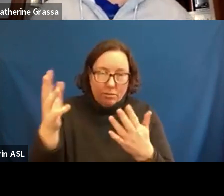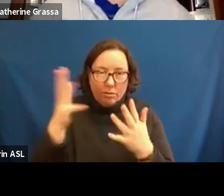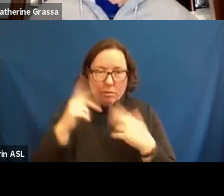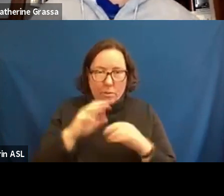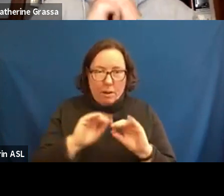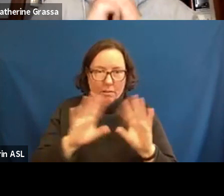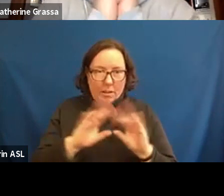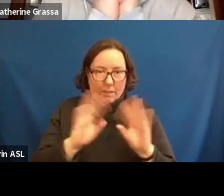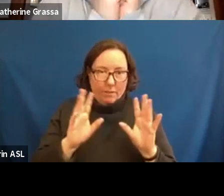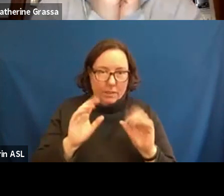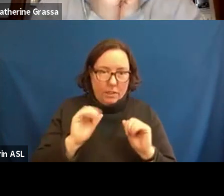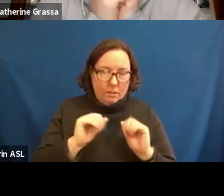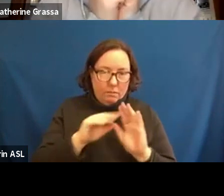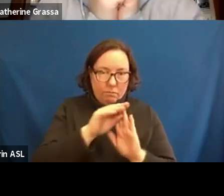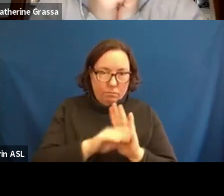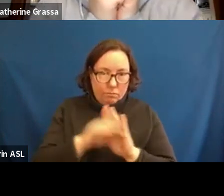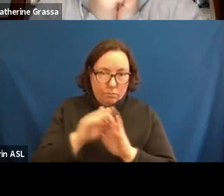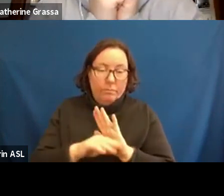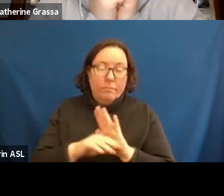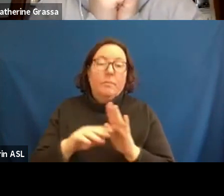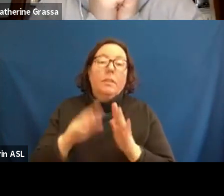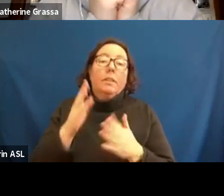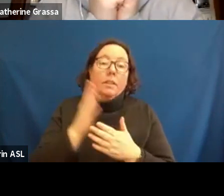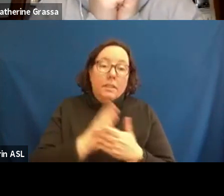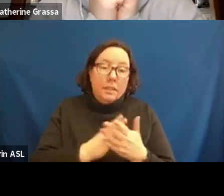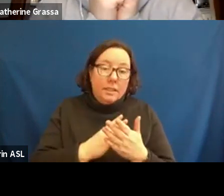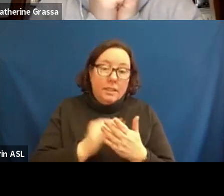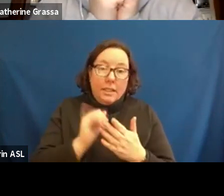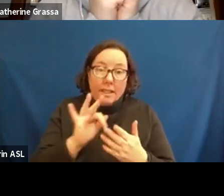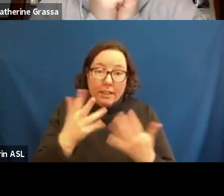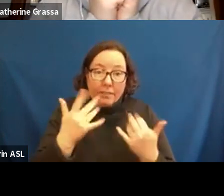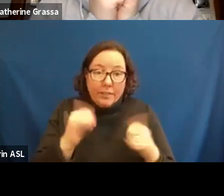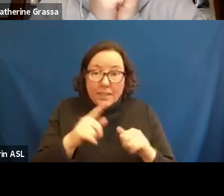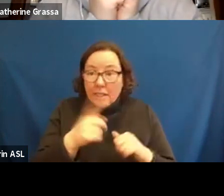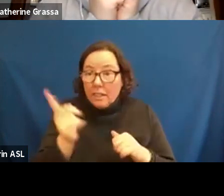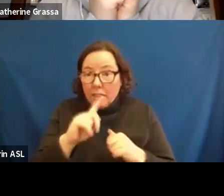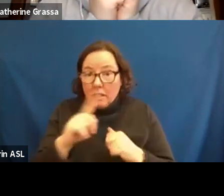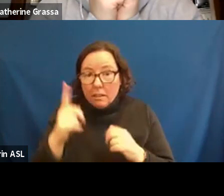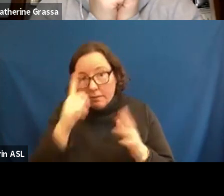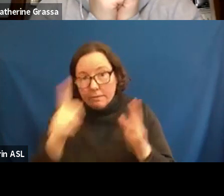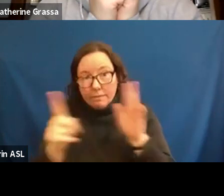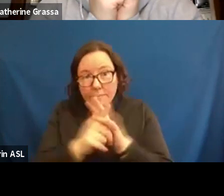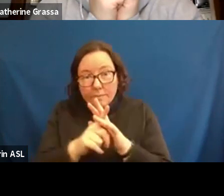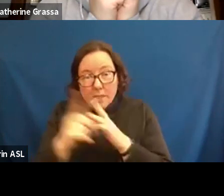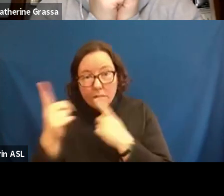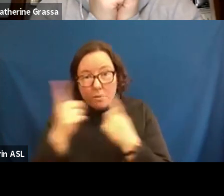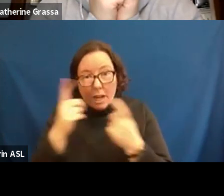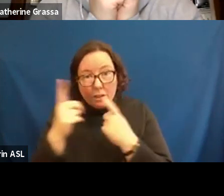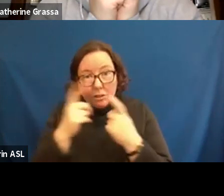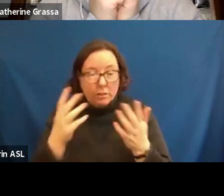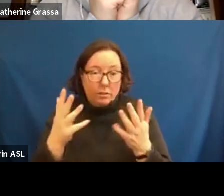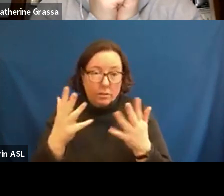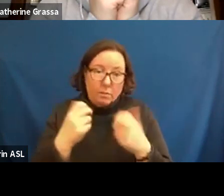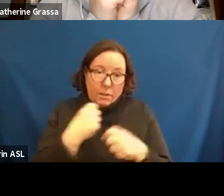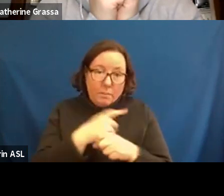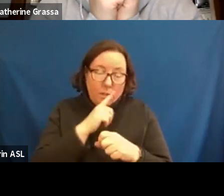to the extent there are specific questions as we move through this process. I want to make sure that